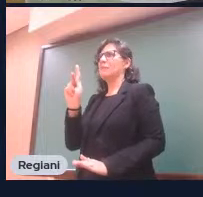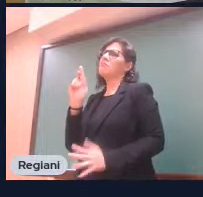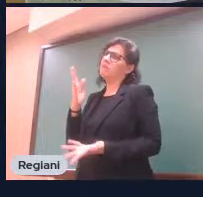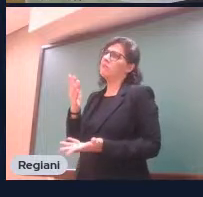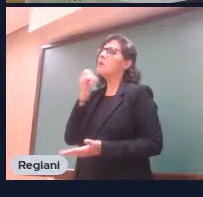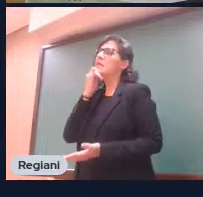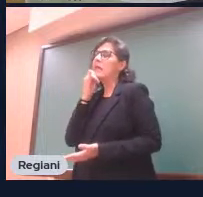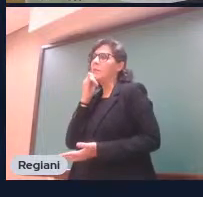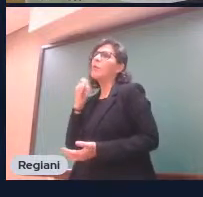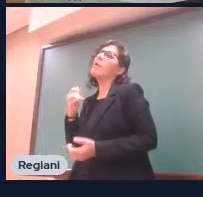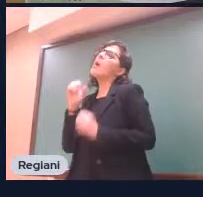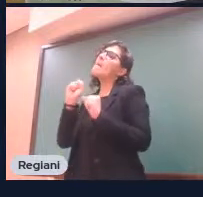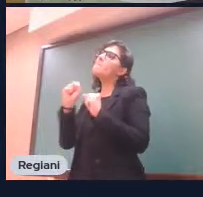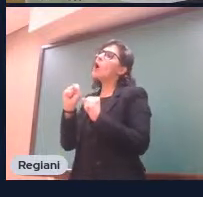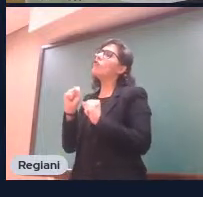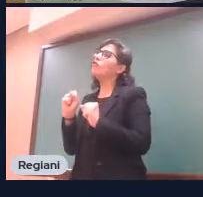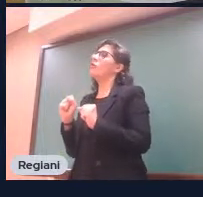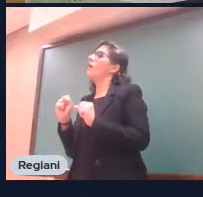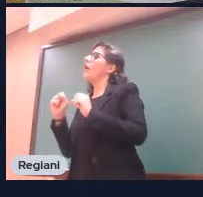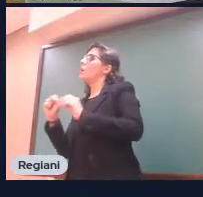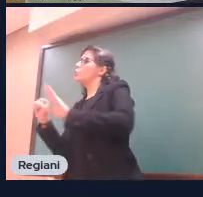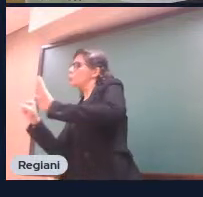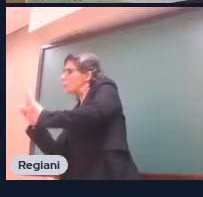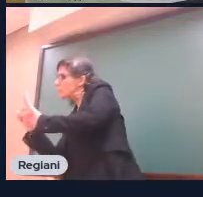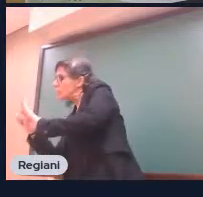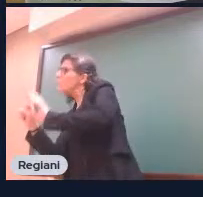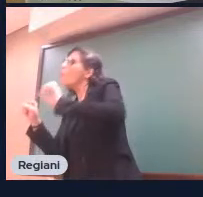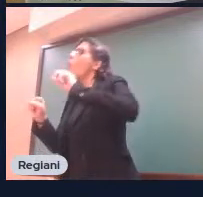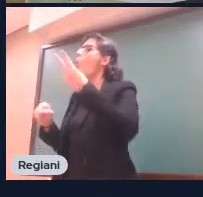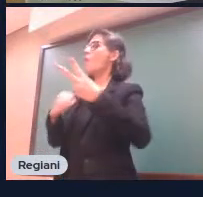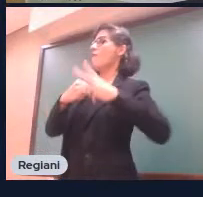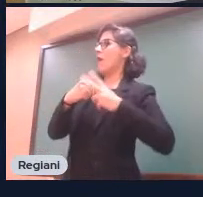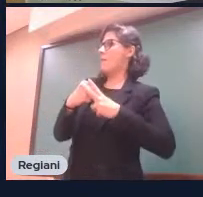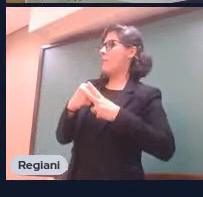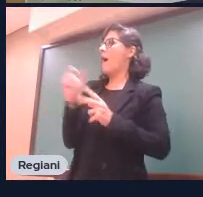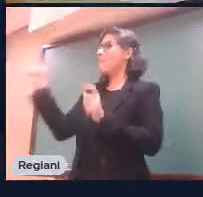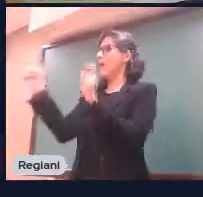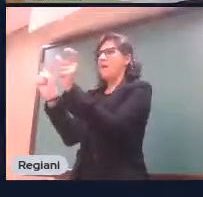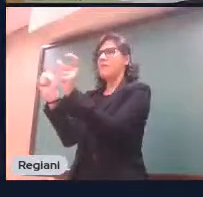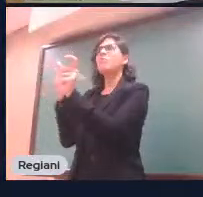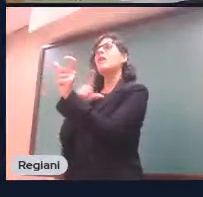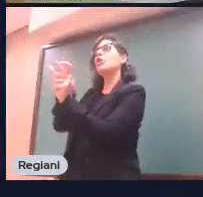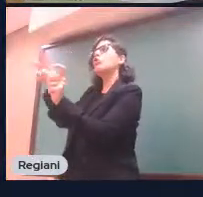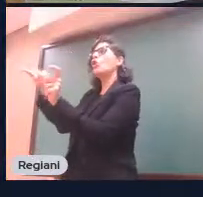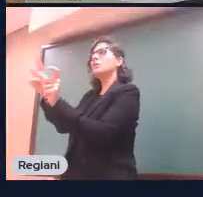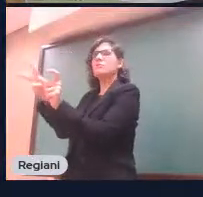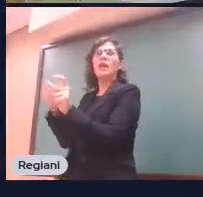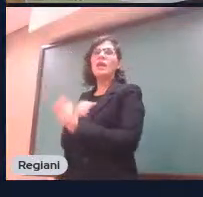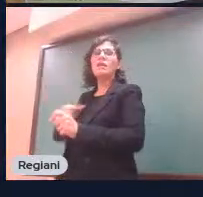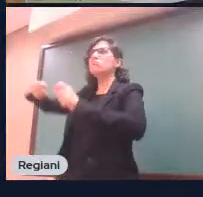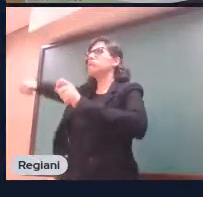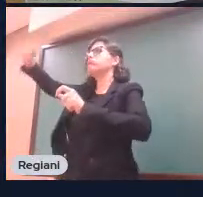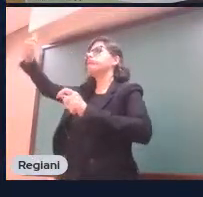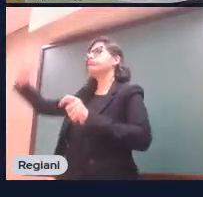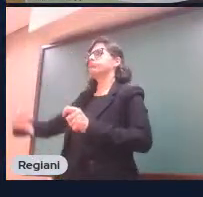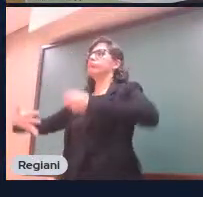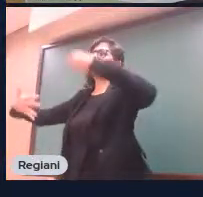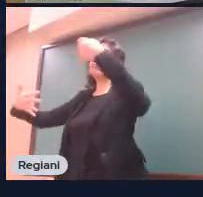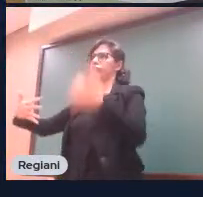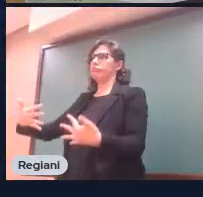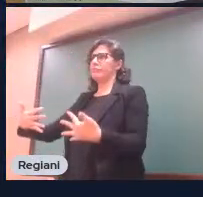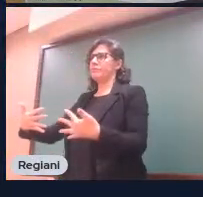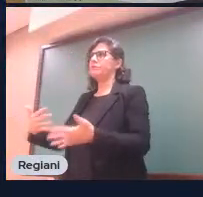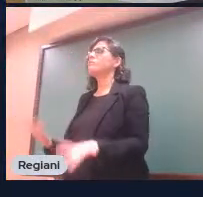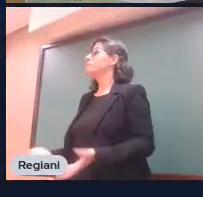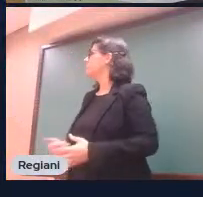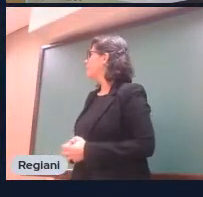verb. And it gives everything that I asked for. Now, I'm reaching the